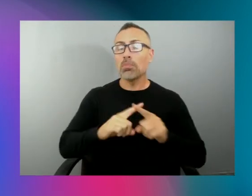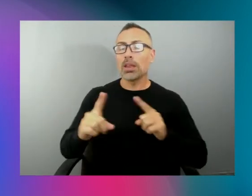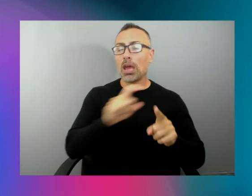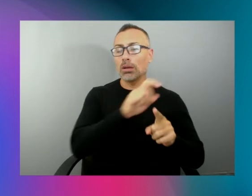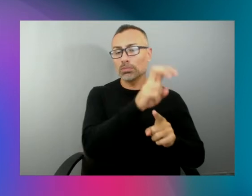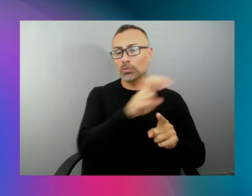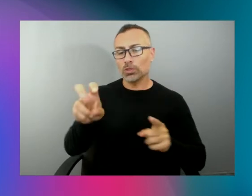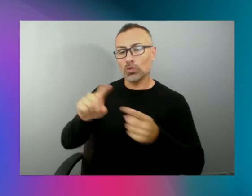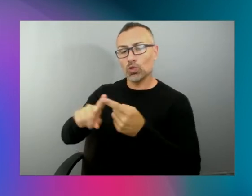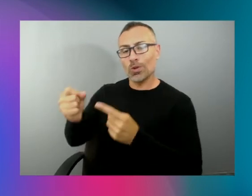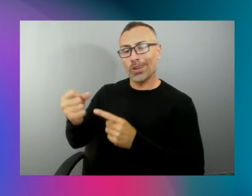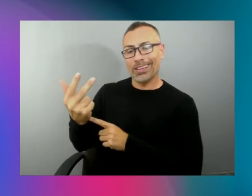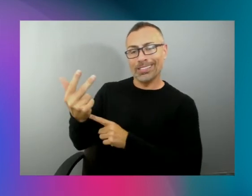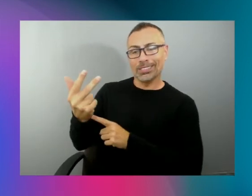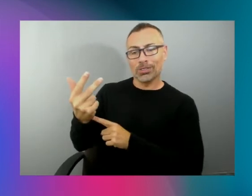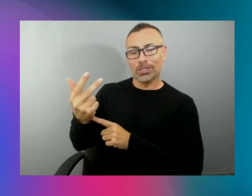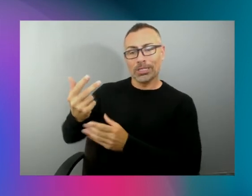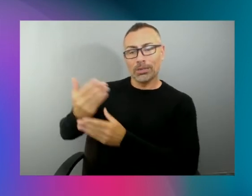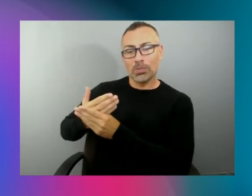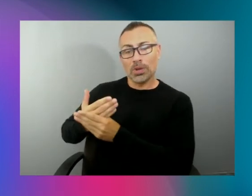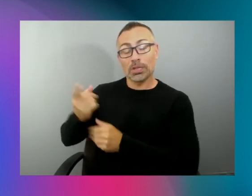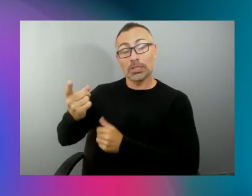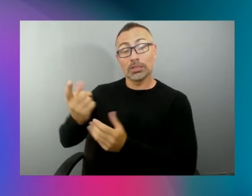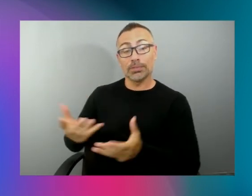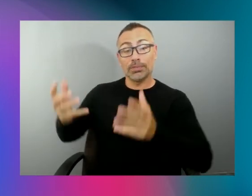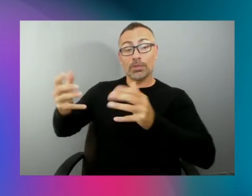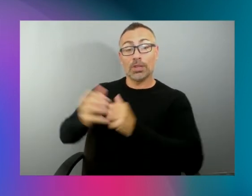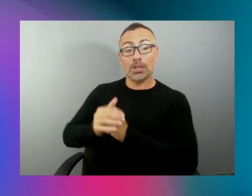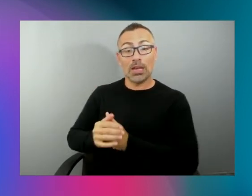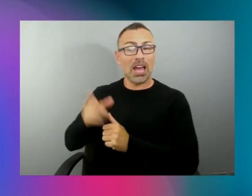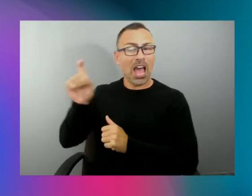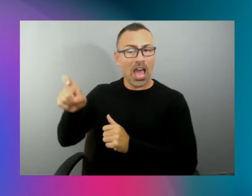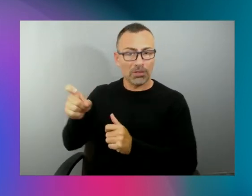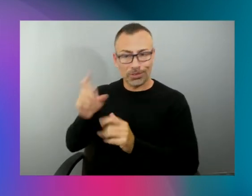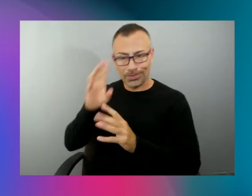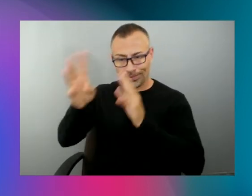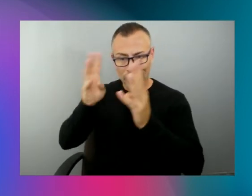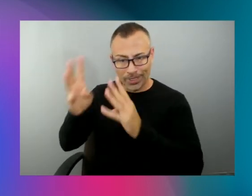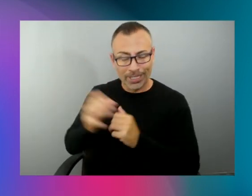This bucket has to be a unique queue, so I'm going to put some random numbers.